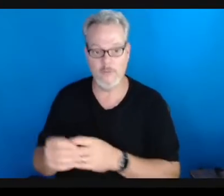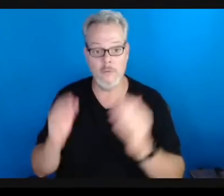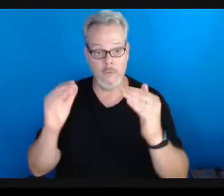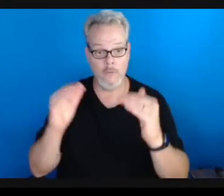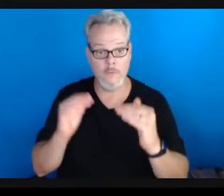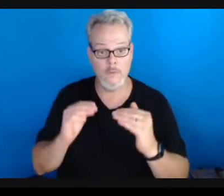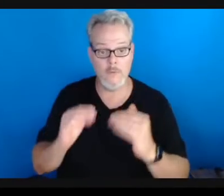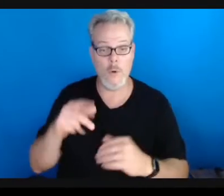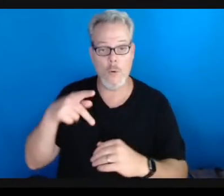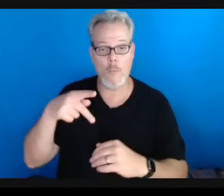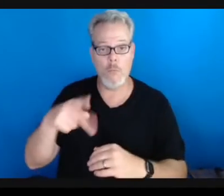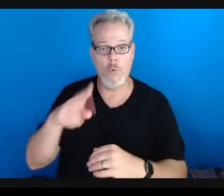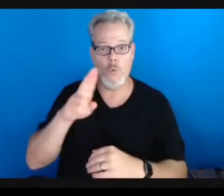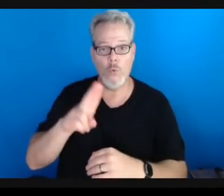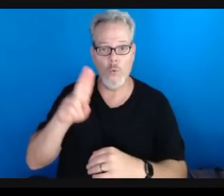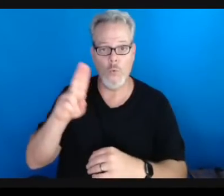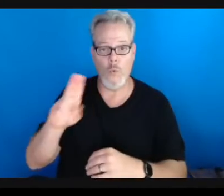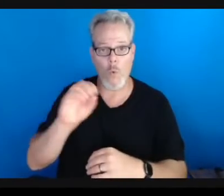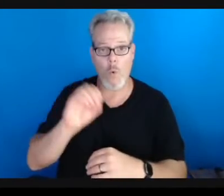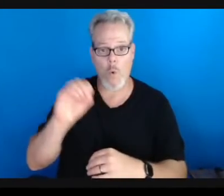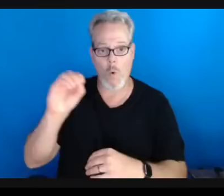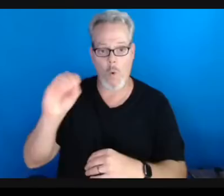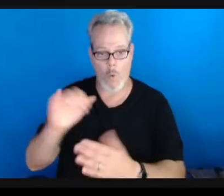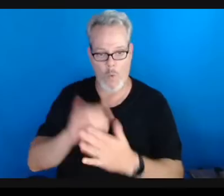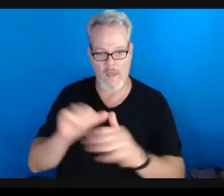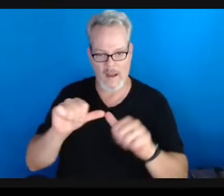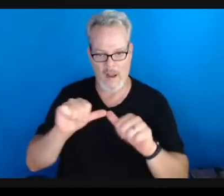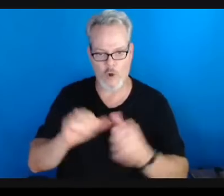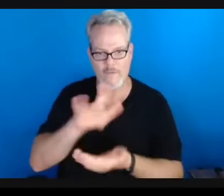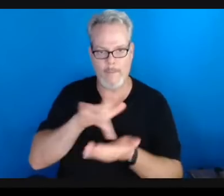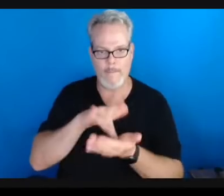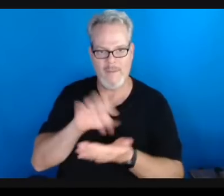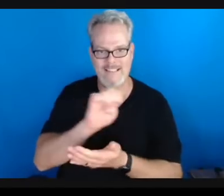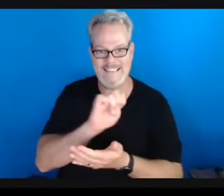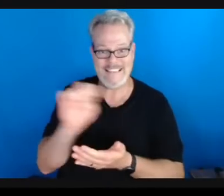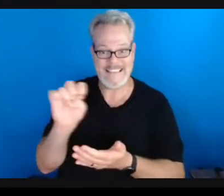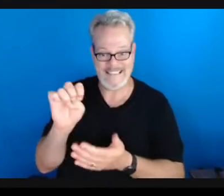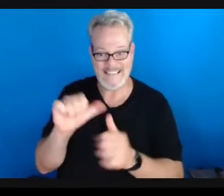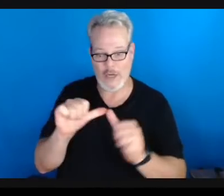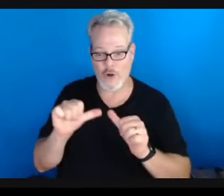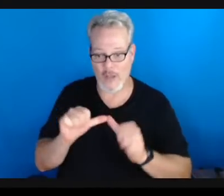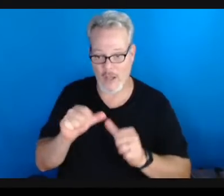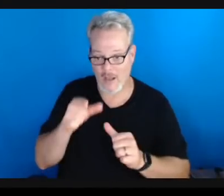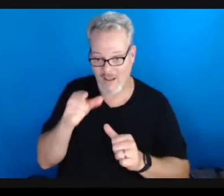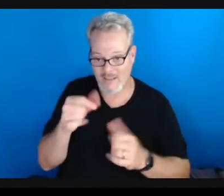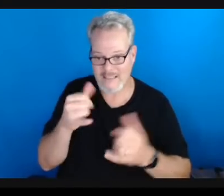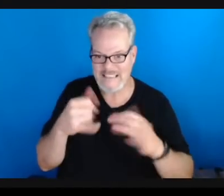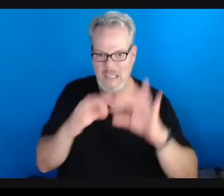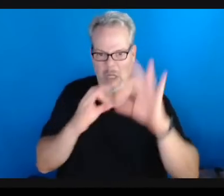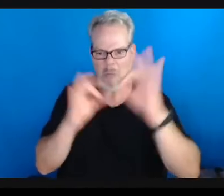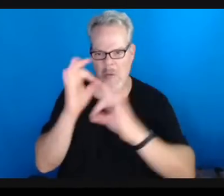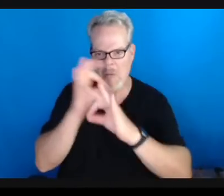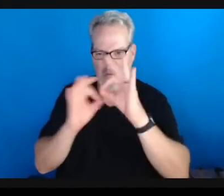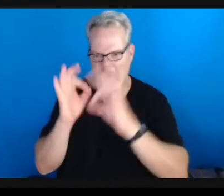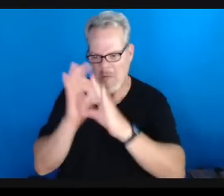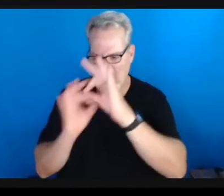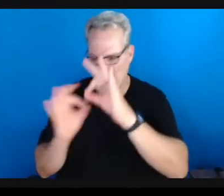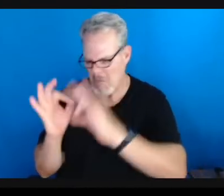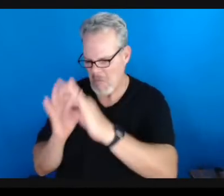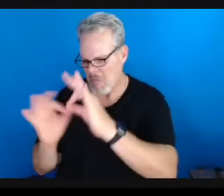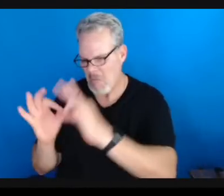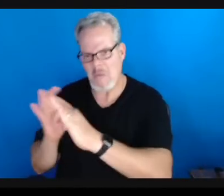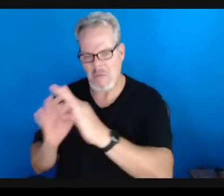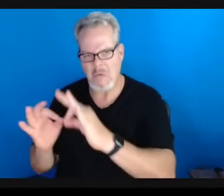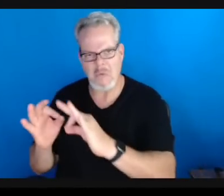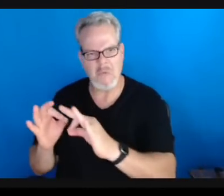at Pu'u'u, those little variations seem to still be just little detours from a